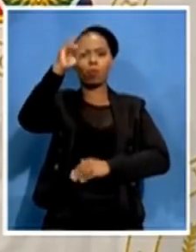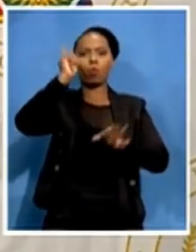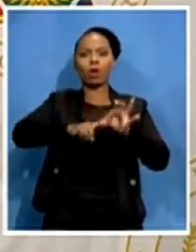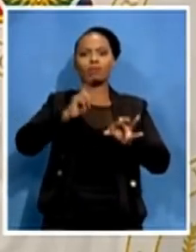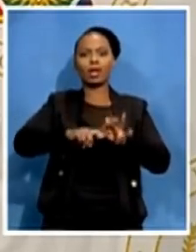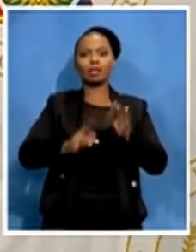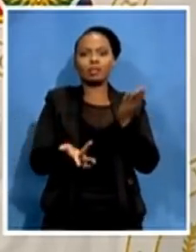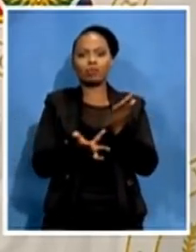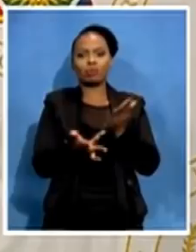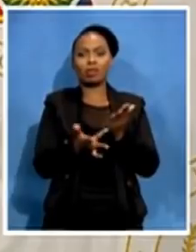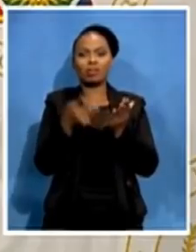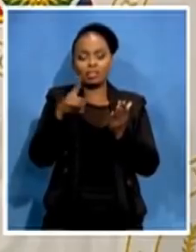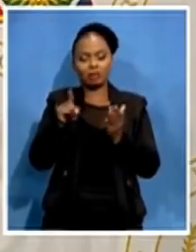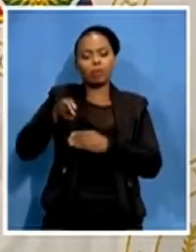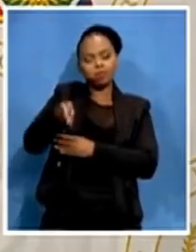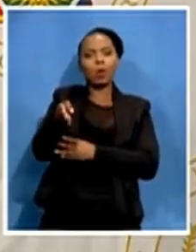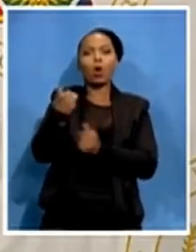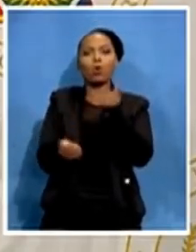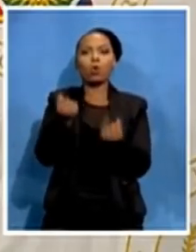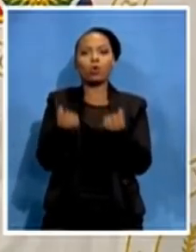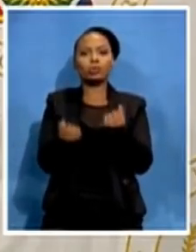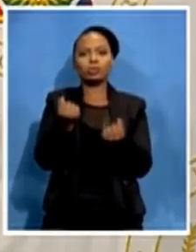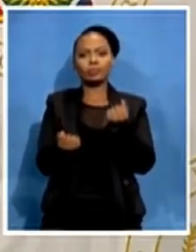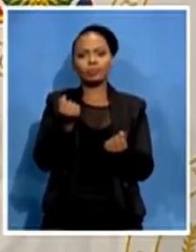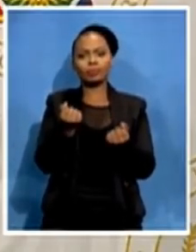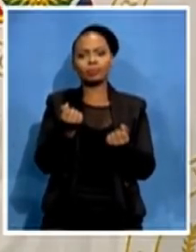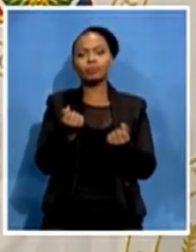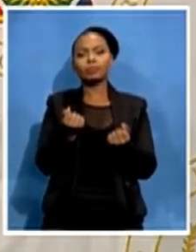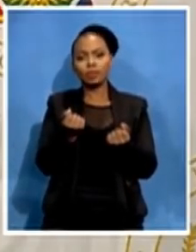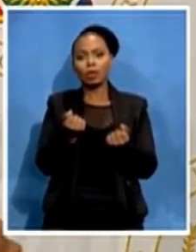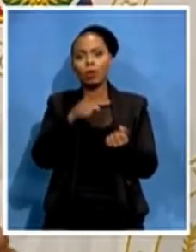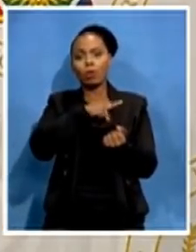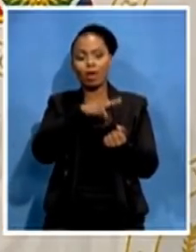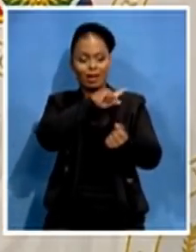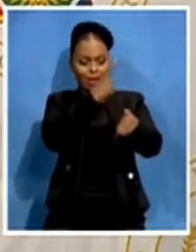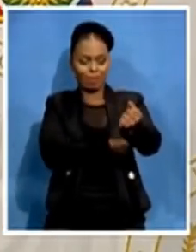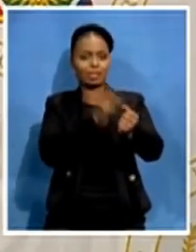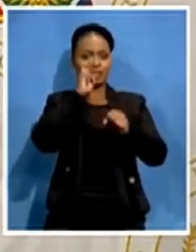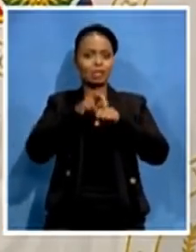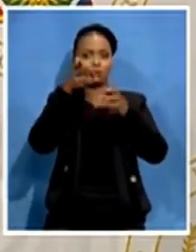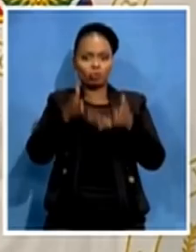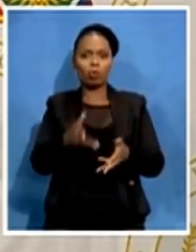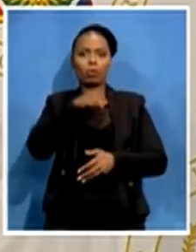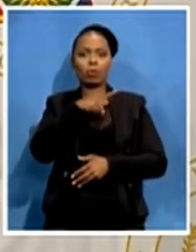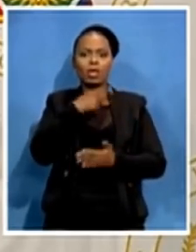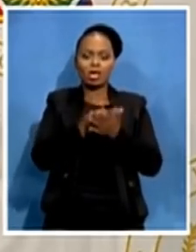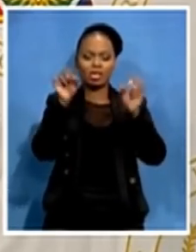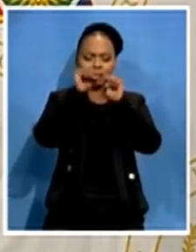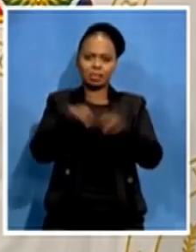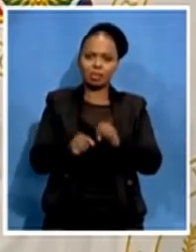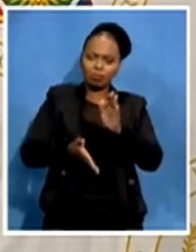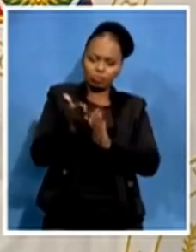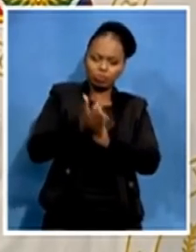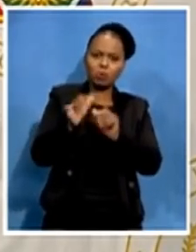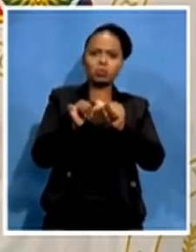are the capacities we need so that we can run the system as efficiently as possible. The technicians who will